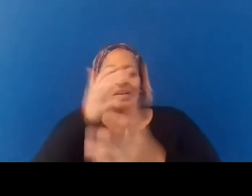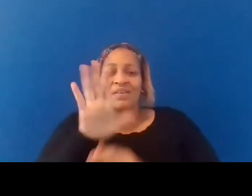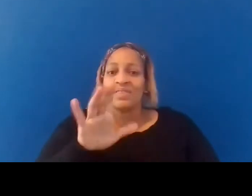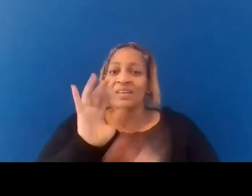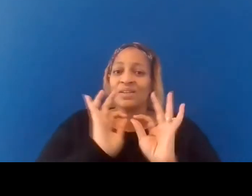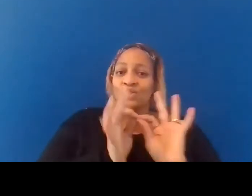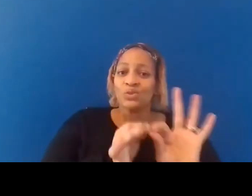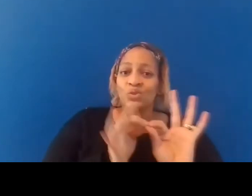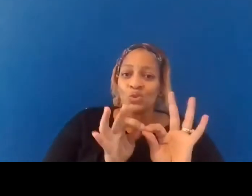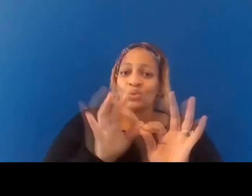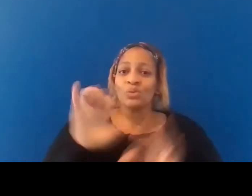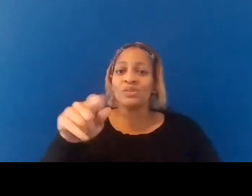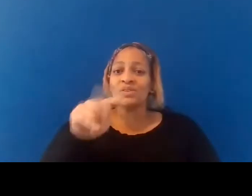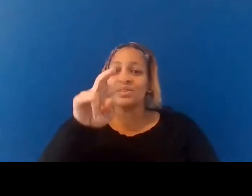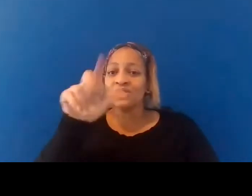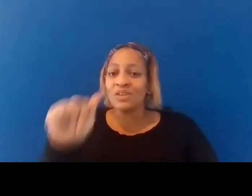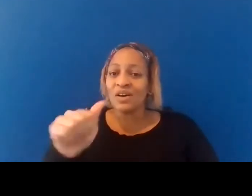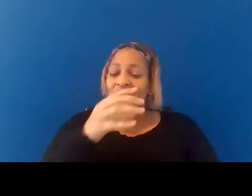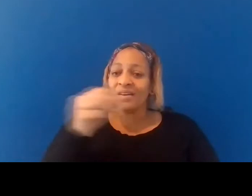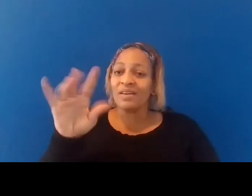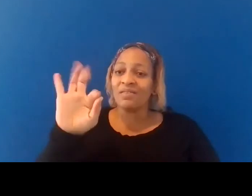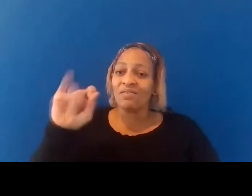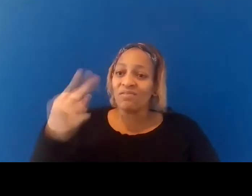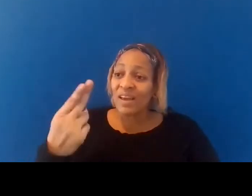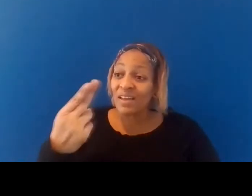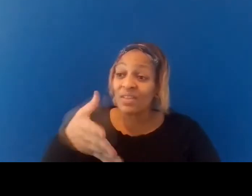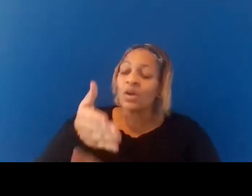Faith, interpreting. It's God interpreting.